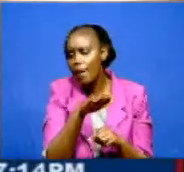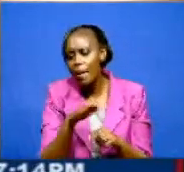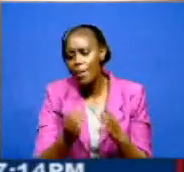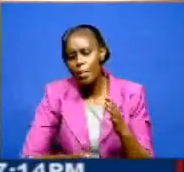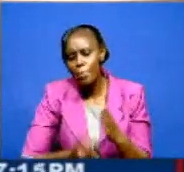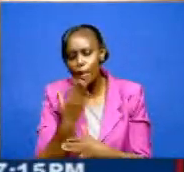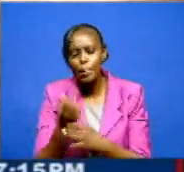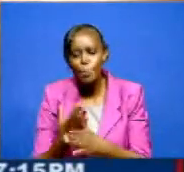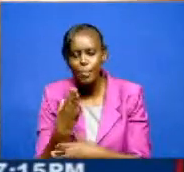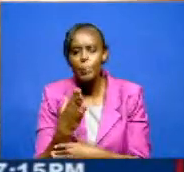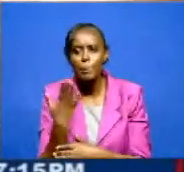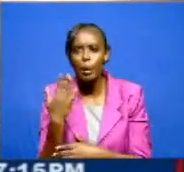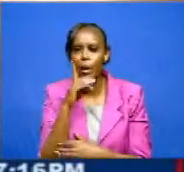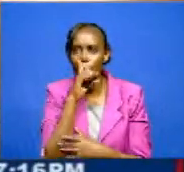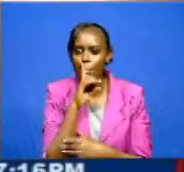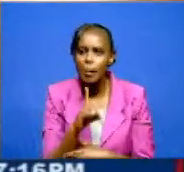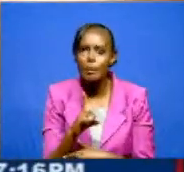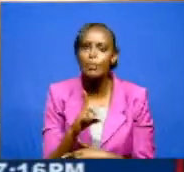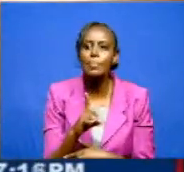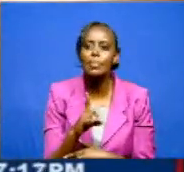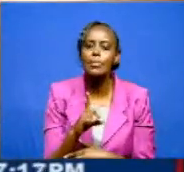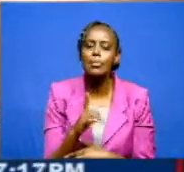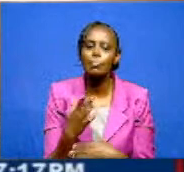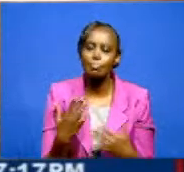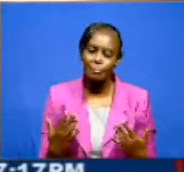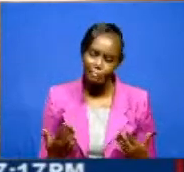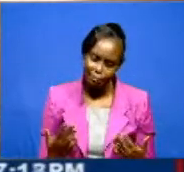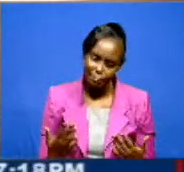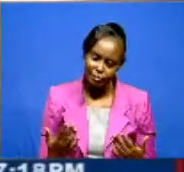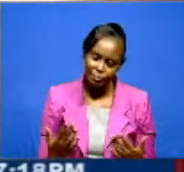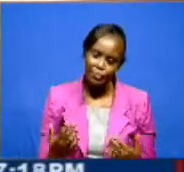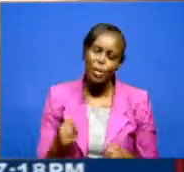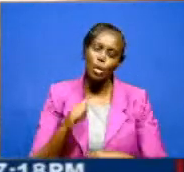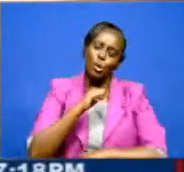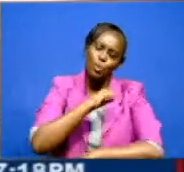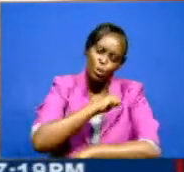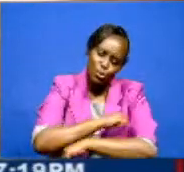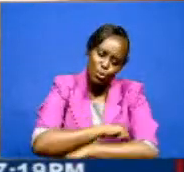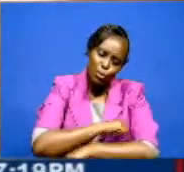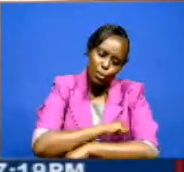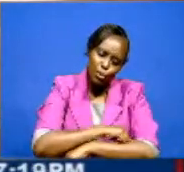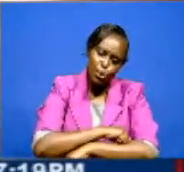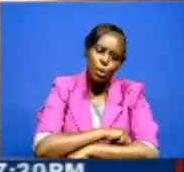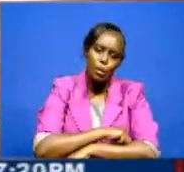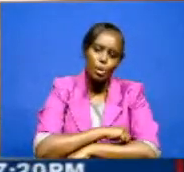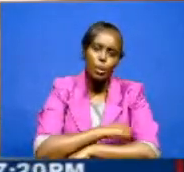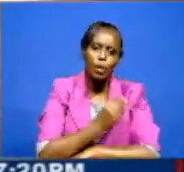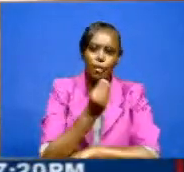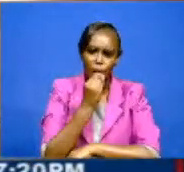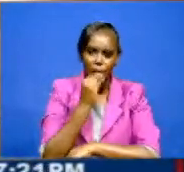produce mung bean. Yes, school feeding program. Young